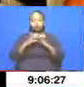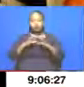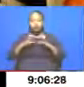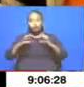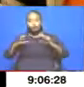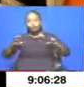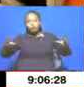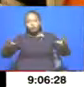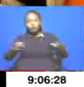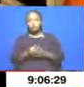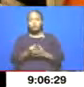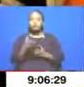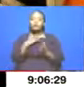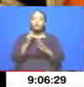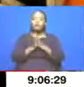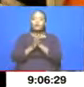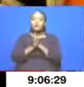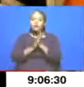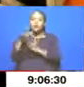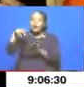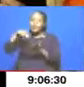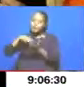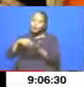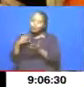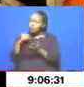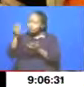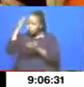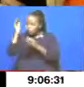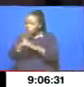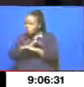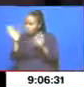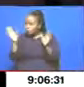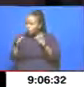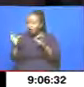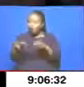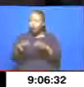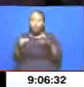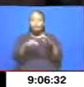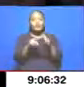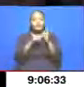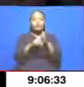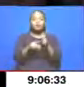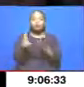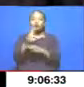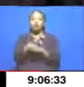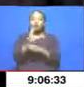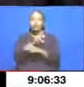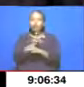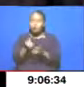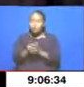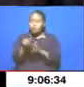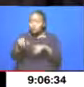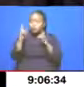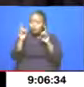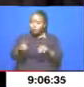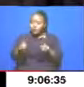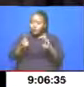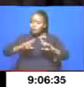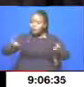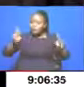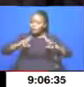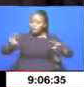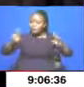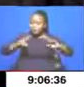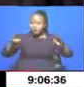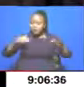sought clarification on reuse of party symbols used in previous elections. Unajipaga every election.